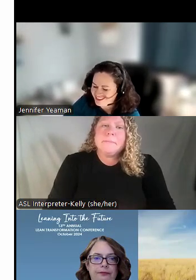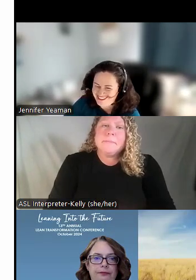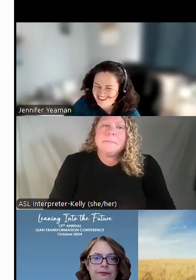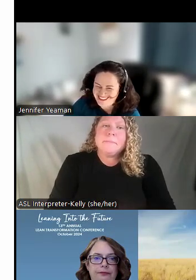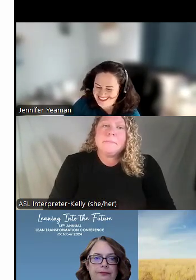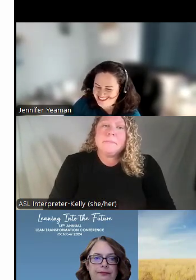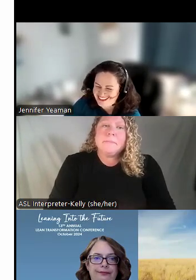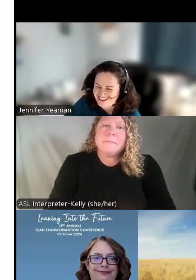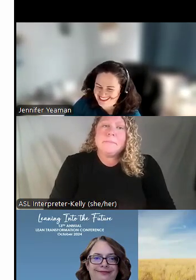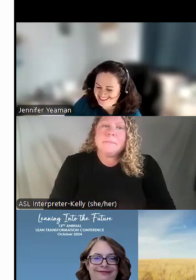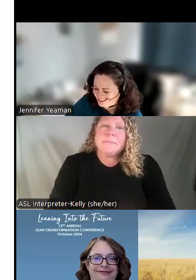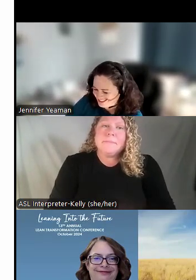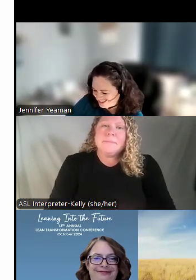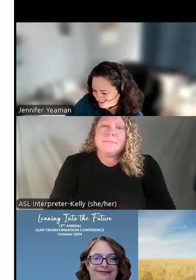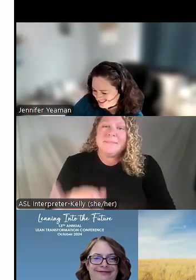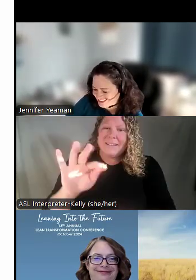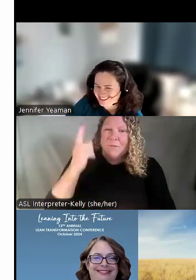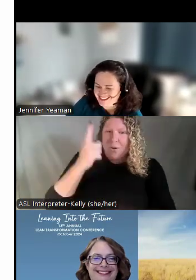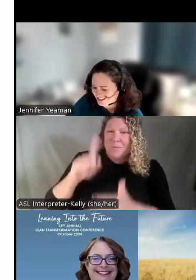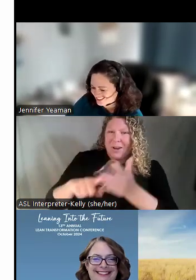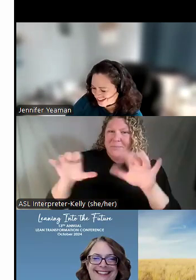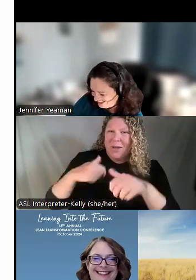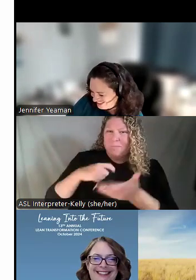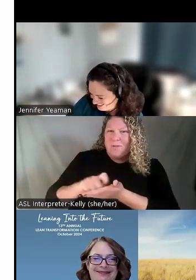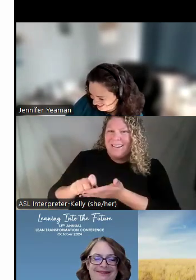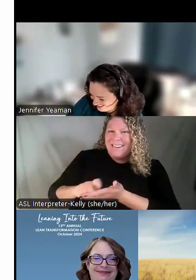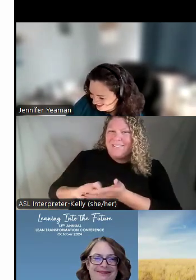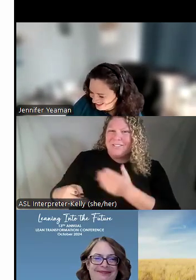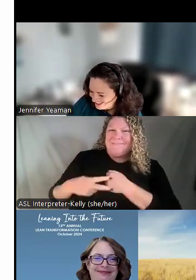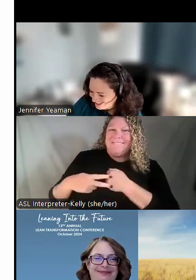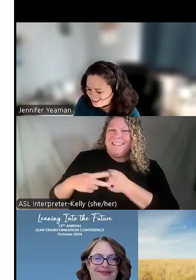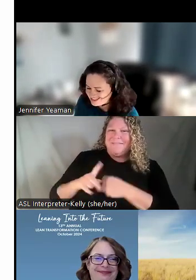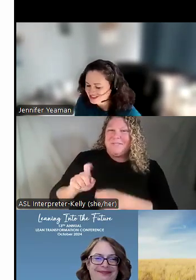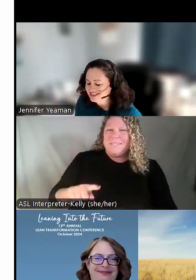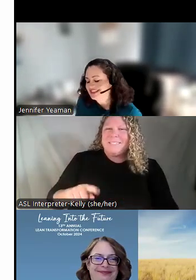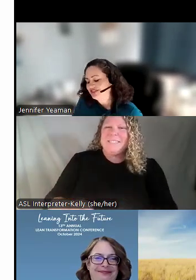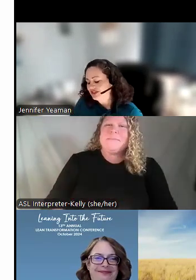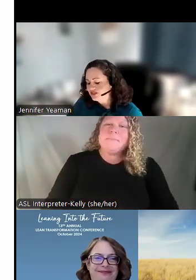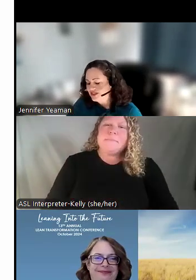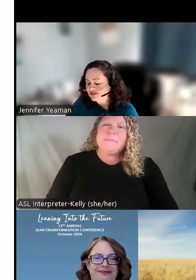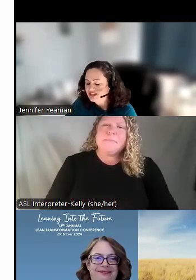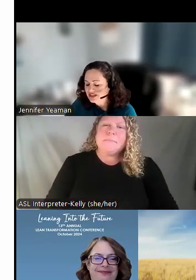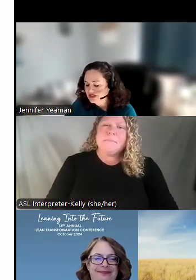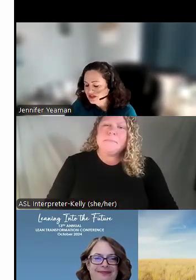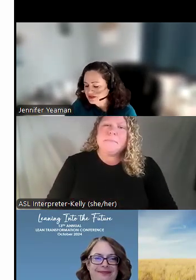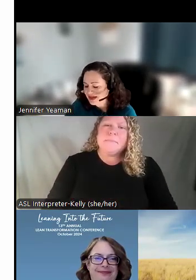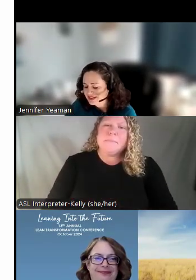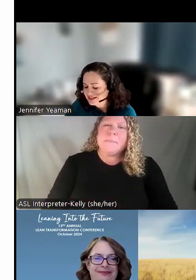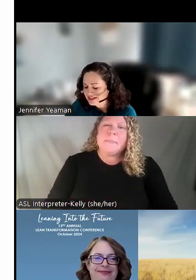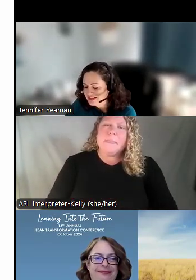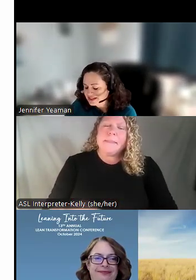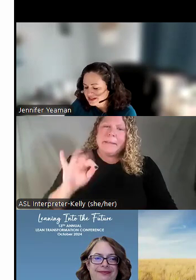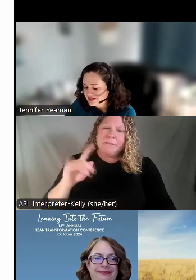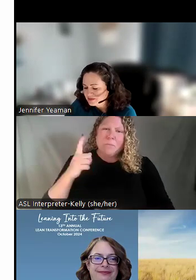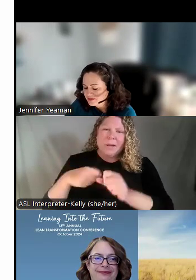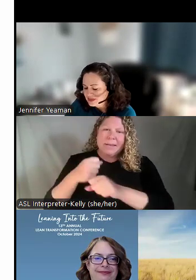And if you're wondering what I'm doing, I'm writing it down so I could see the questions. Okay. So let's see. If you have a year-long